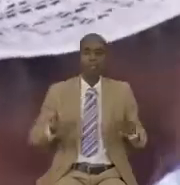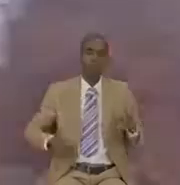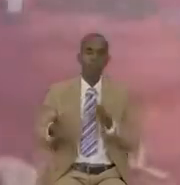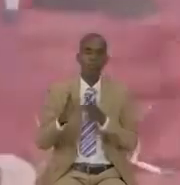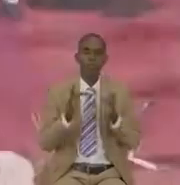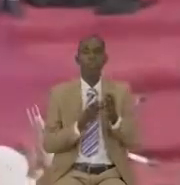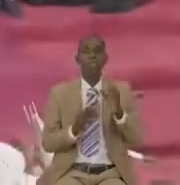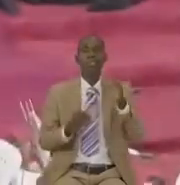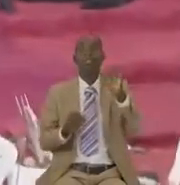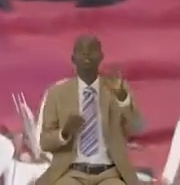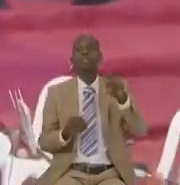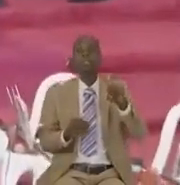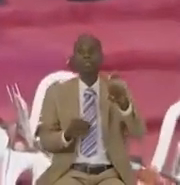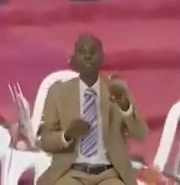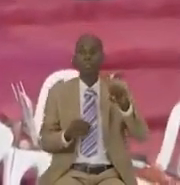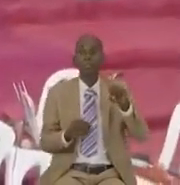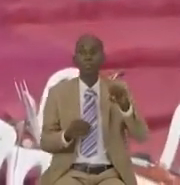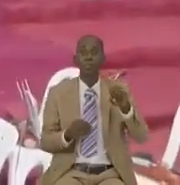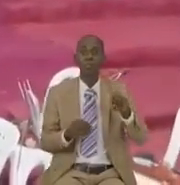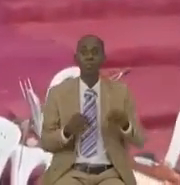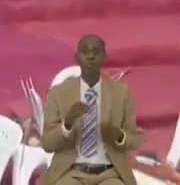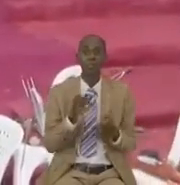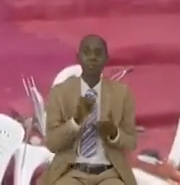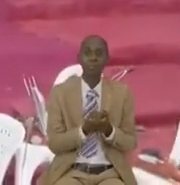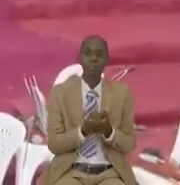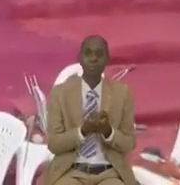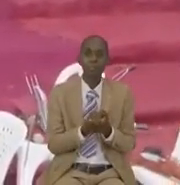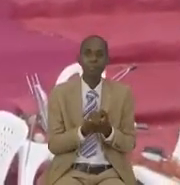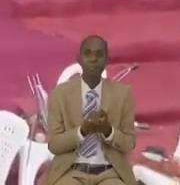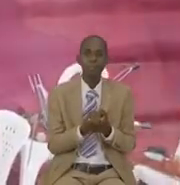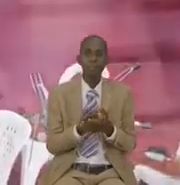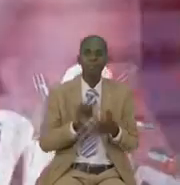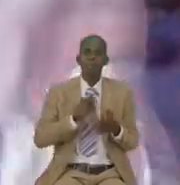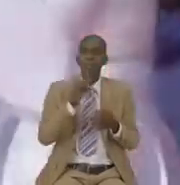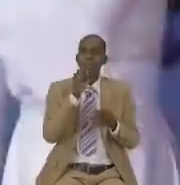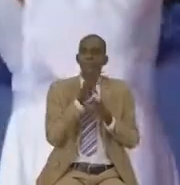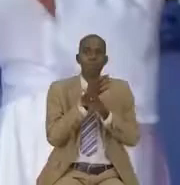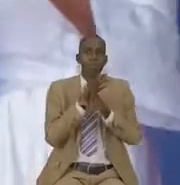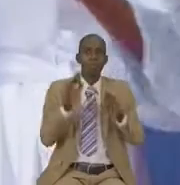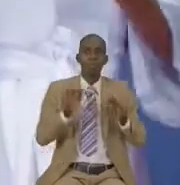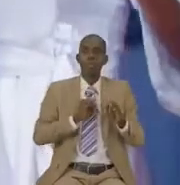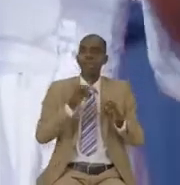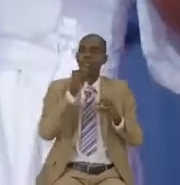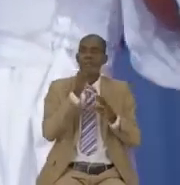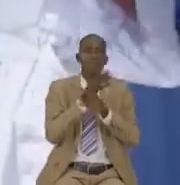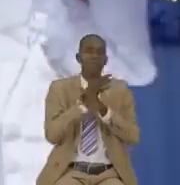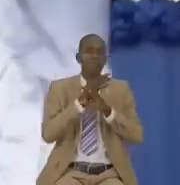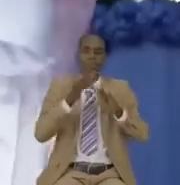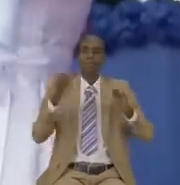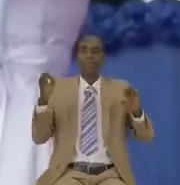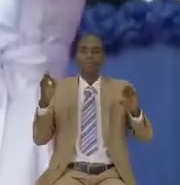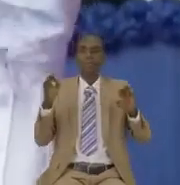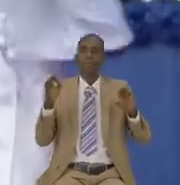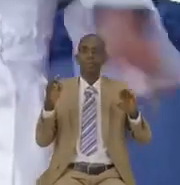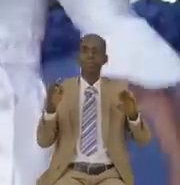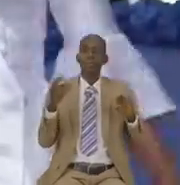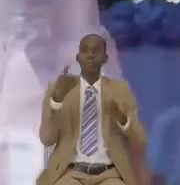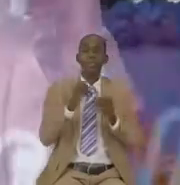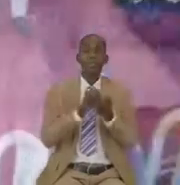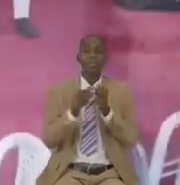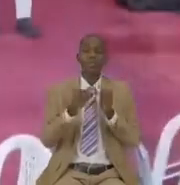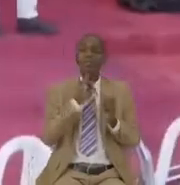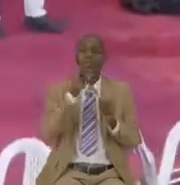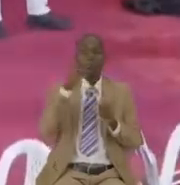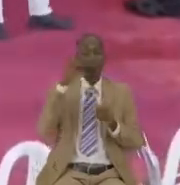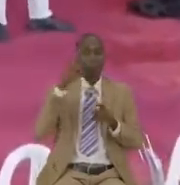law. Thank you, Jesus. When grace speaks, I'm free. The law keeps quiet. I'm free. See, the race is not to the swift,